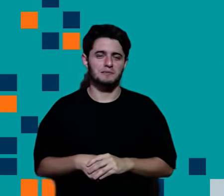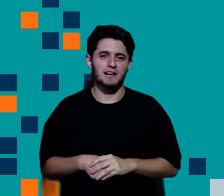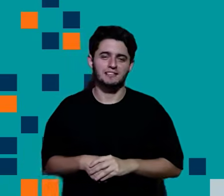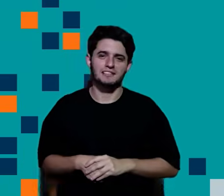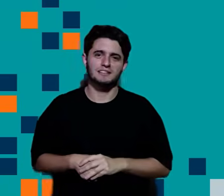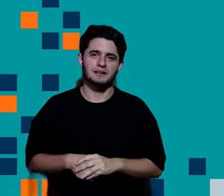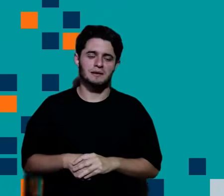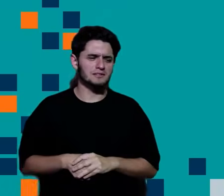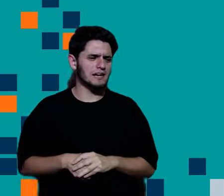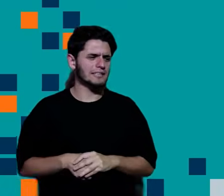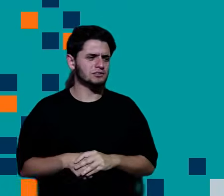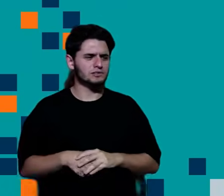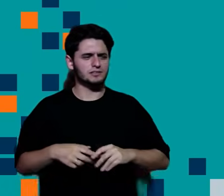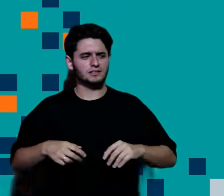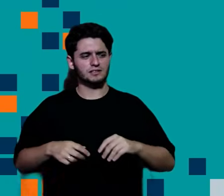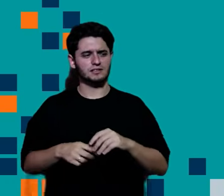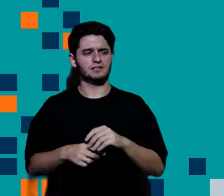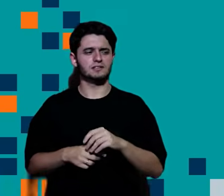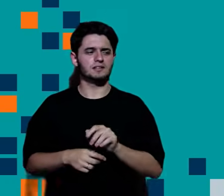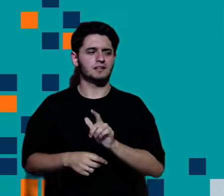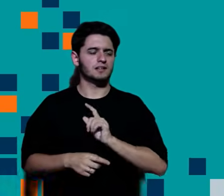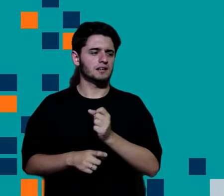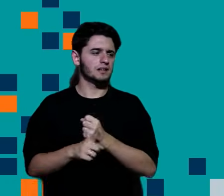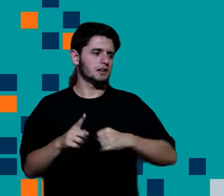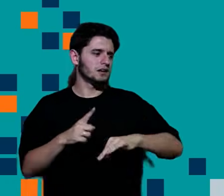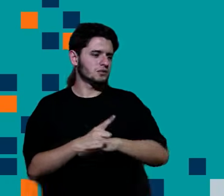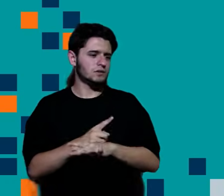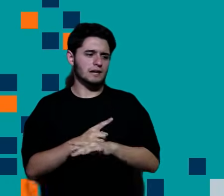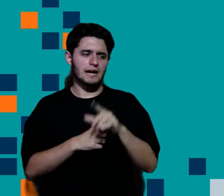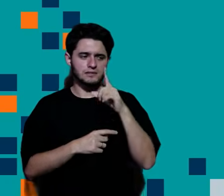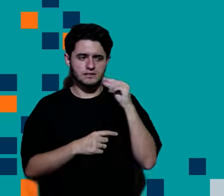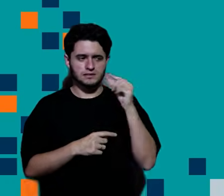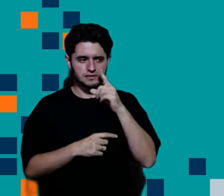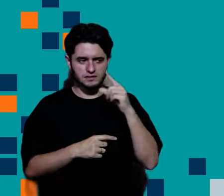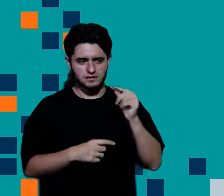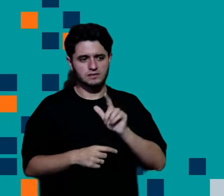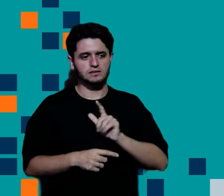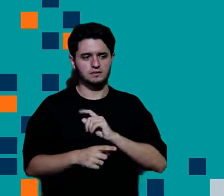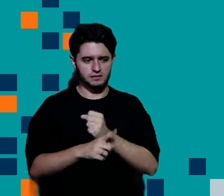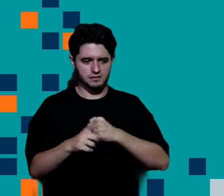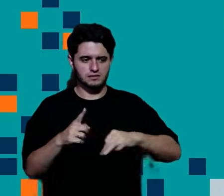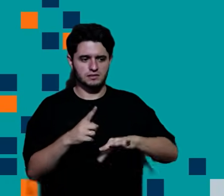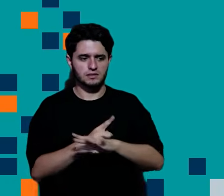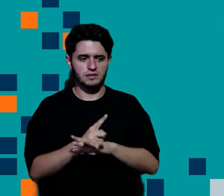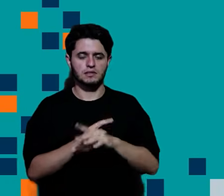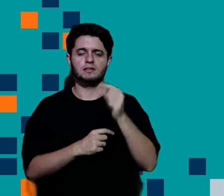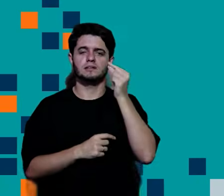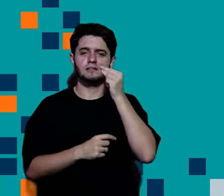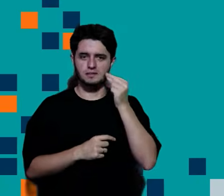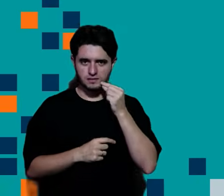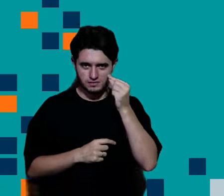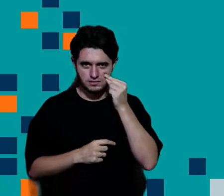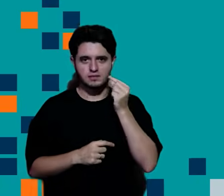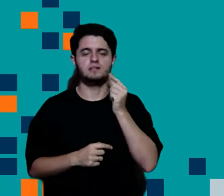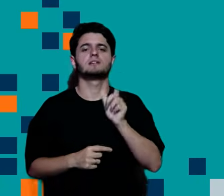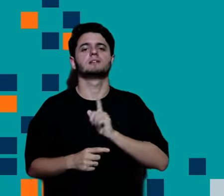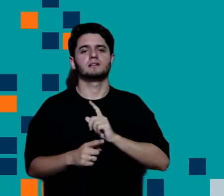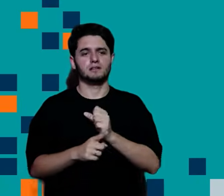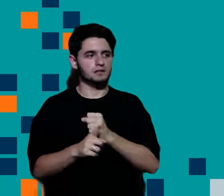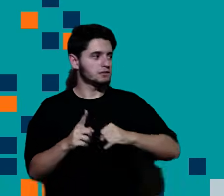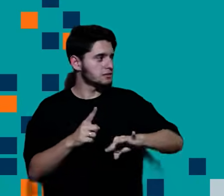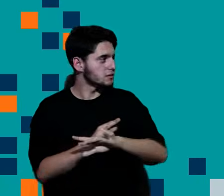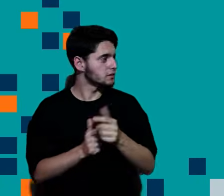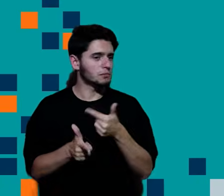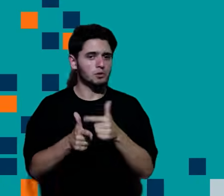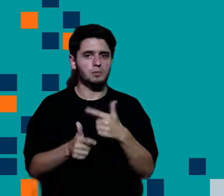environment. This research goes on further to a lady that I really admire at the University of California, Berkeley. Diamond is her name.